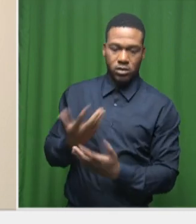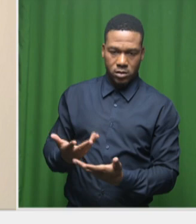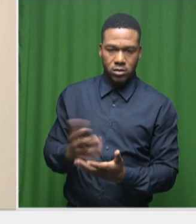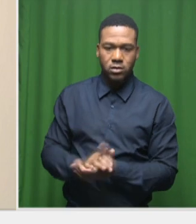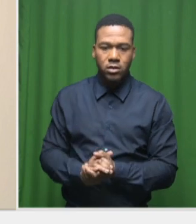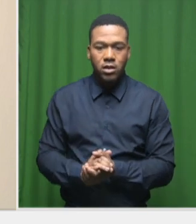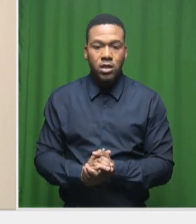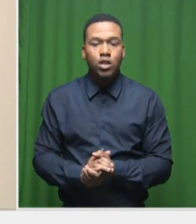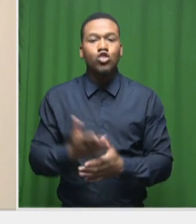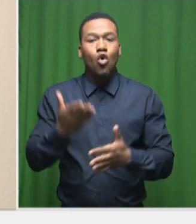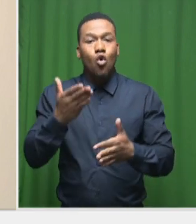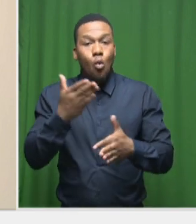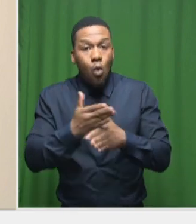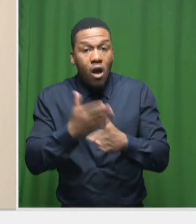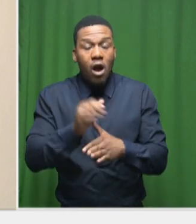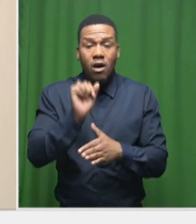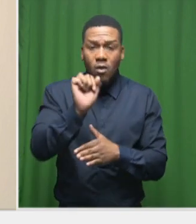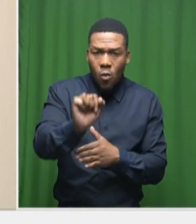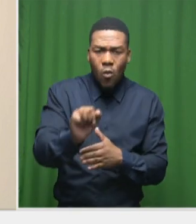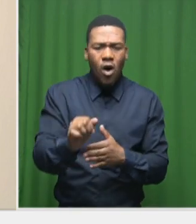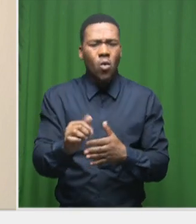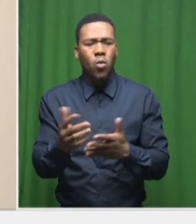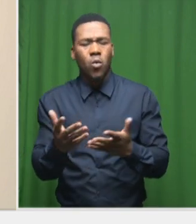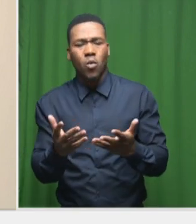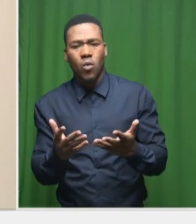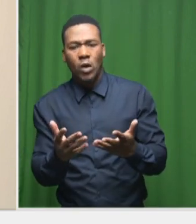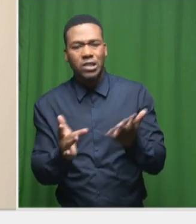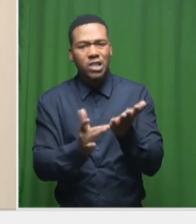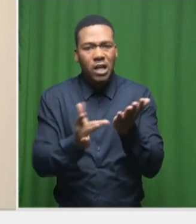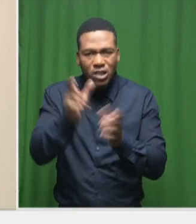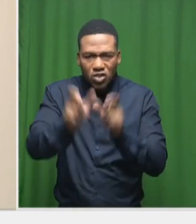and so on, where it aims to